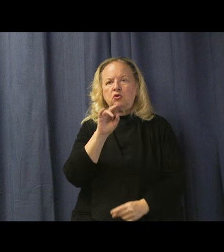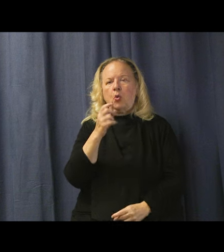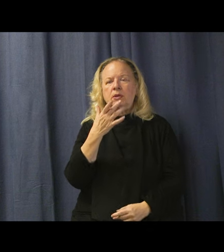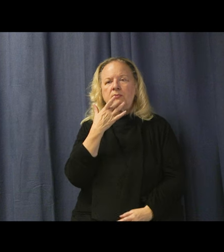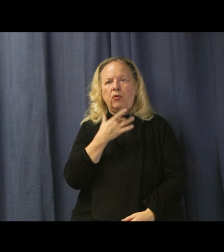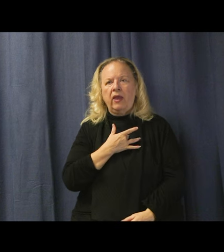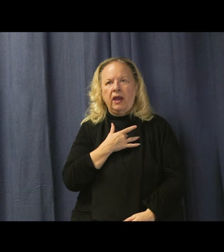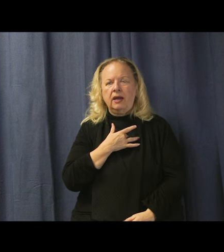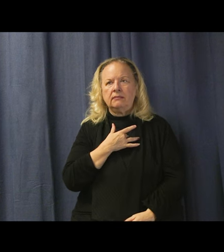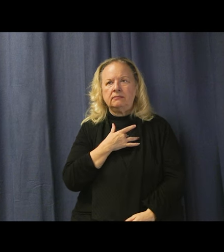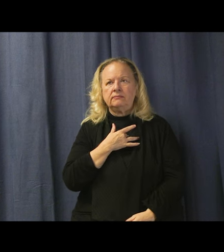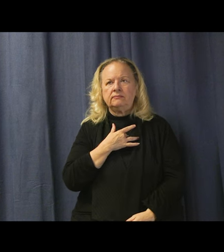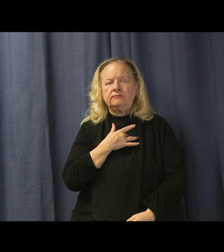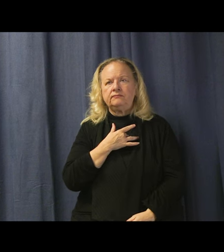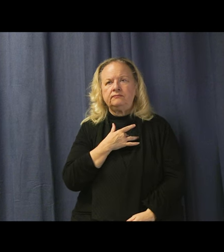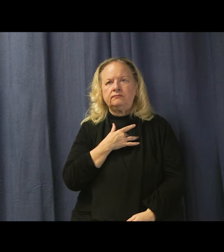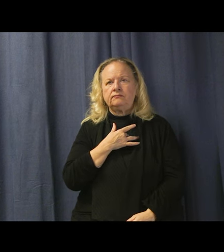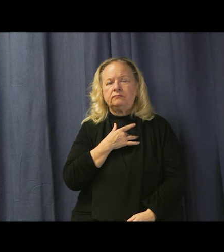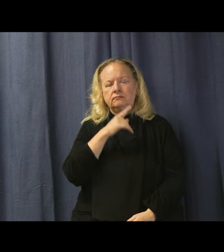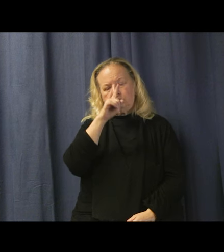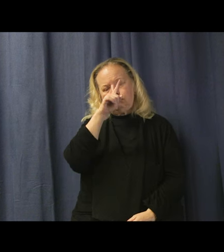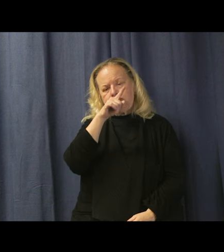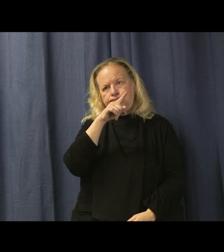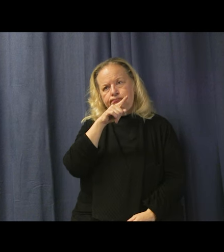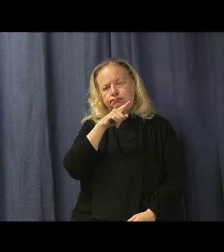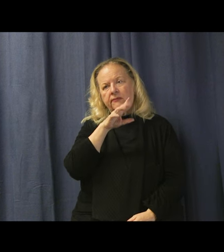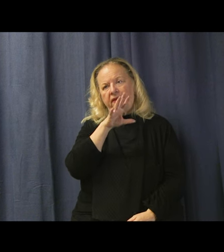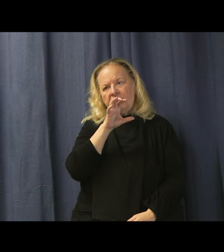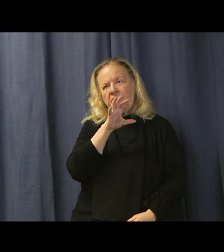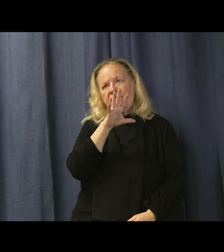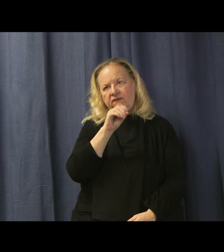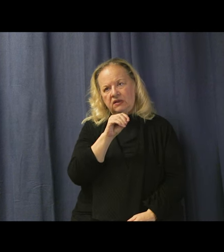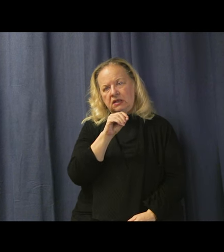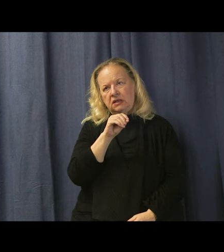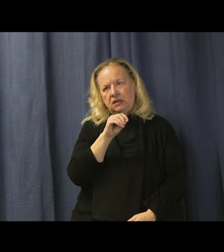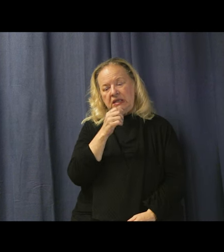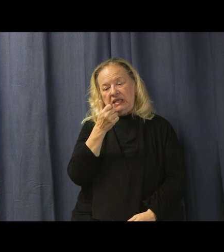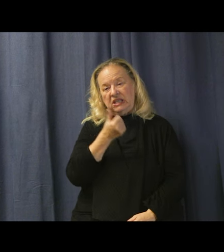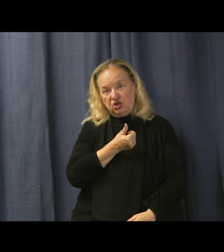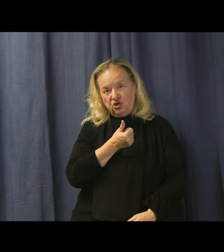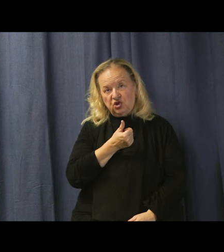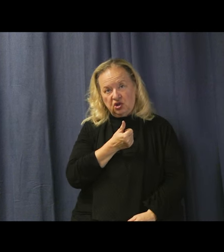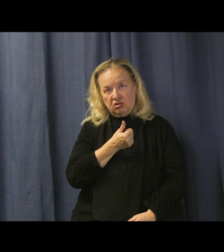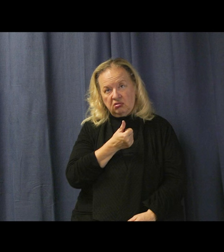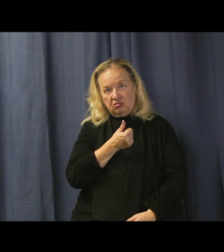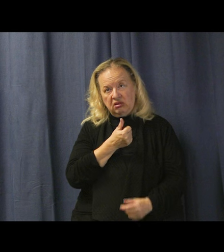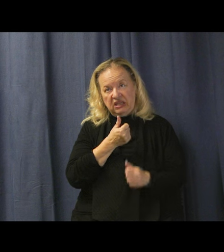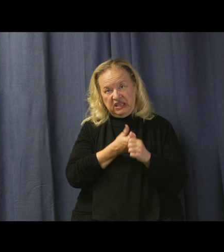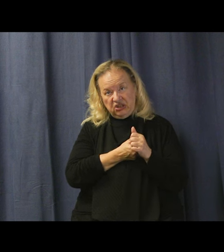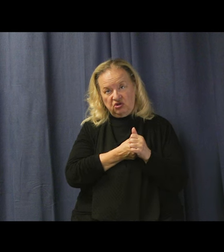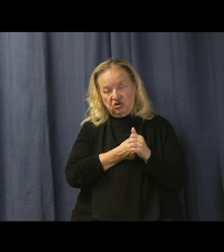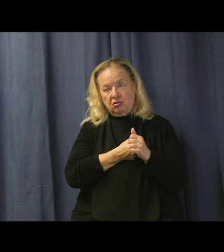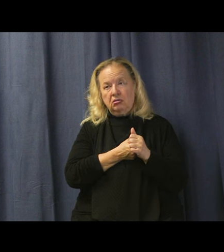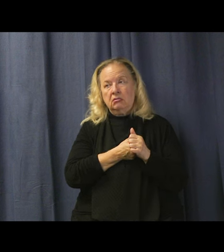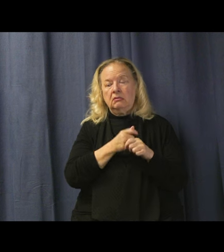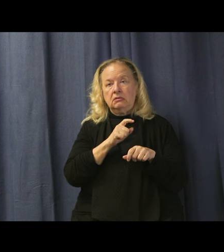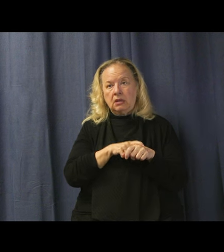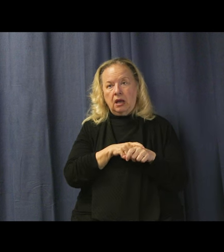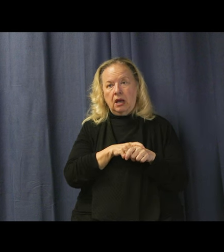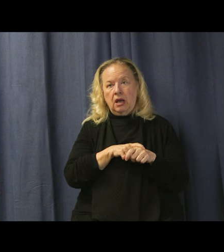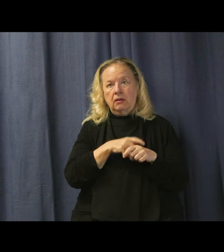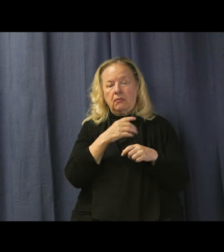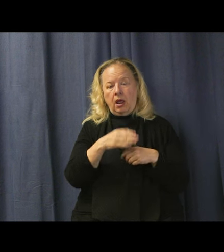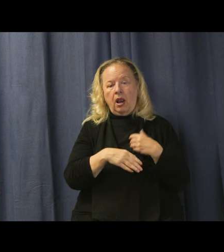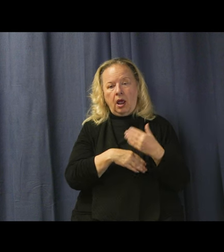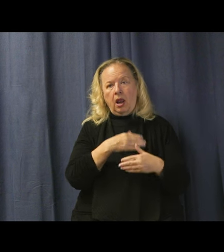birthday. And then we keep going. Now, this is about 550 years each. And look at all the time that goes by. And then finally, the